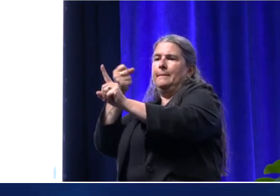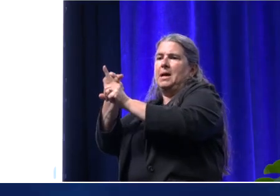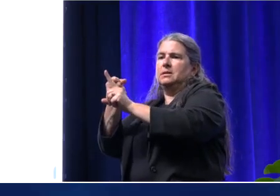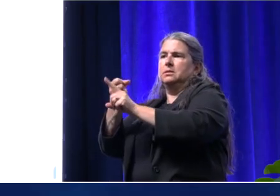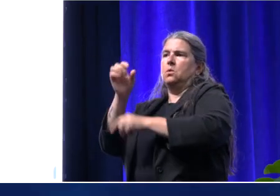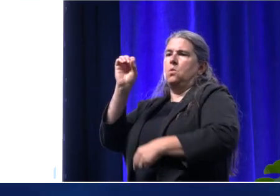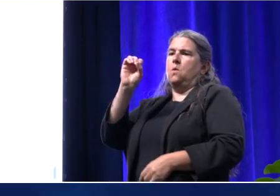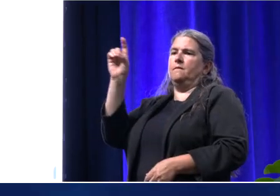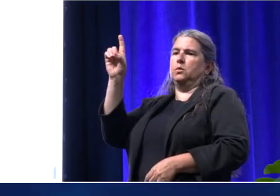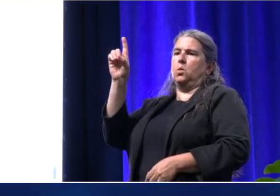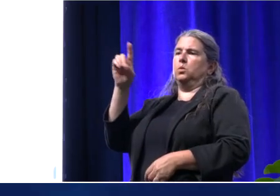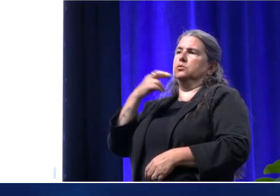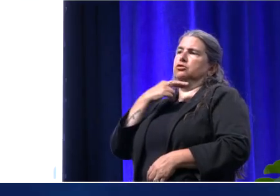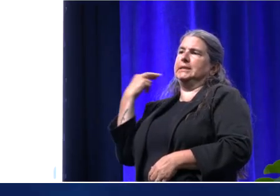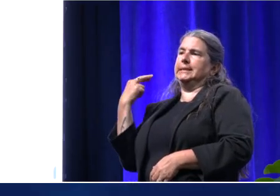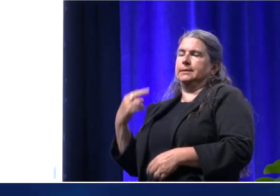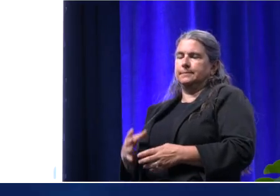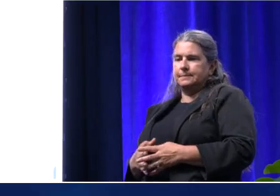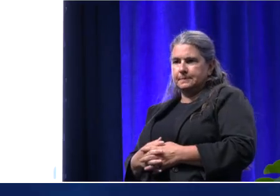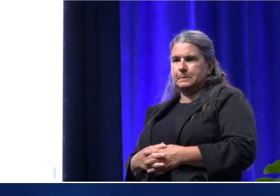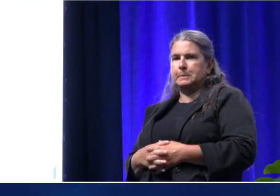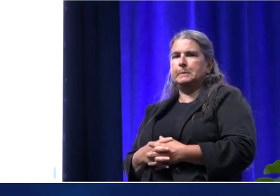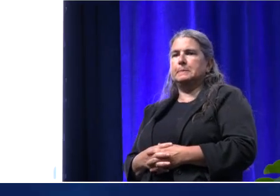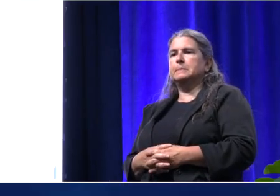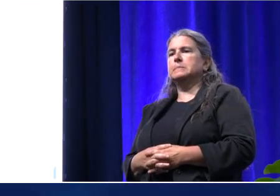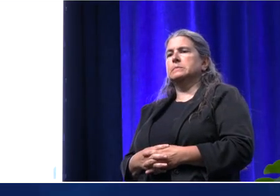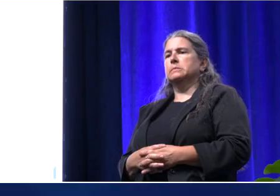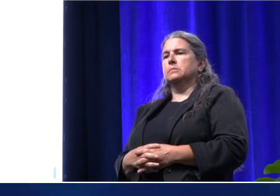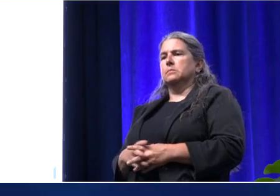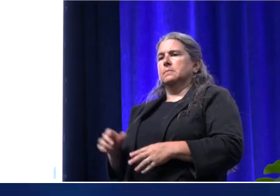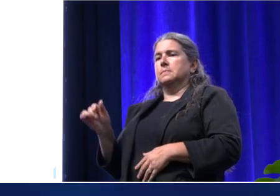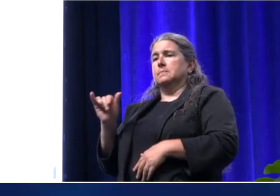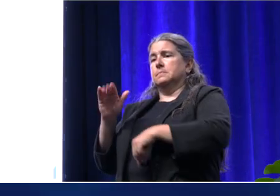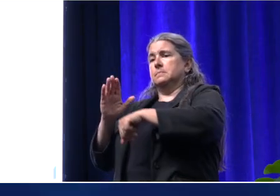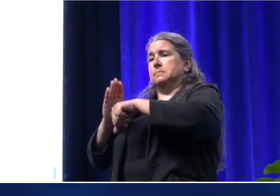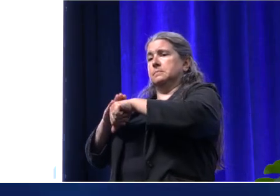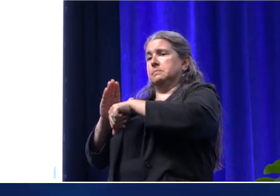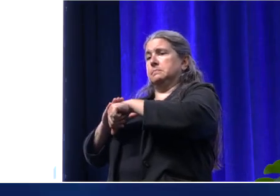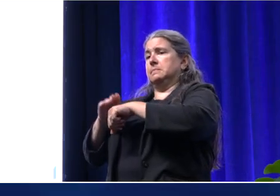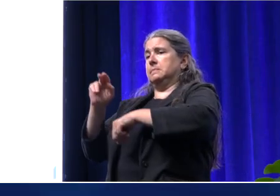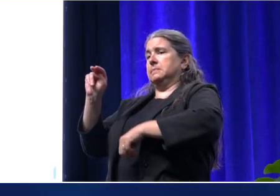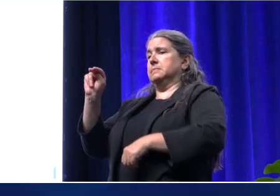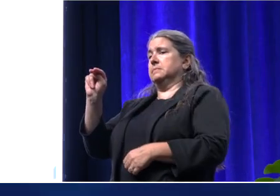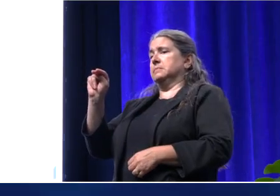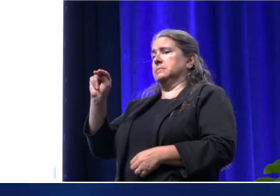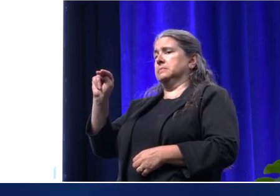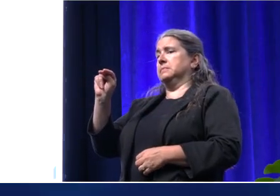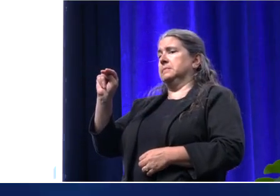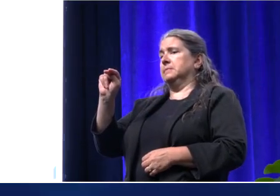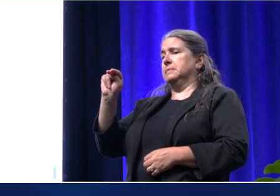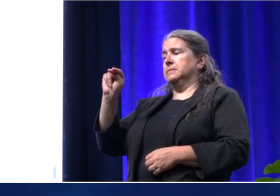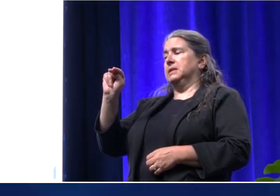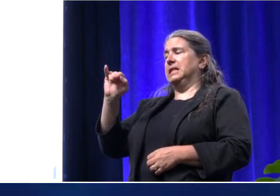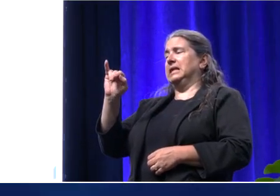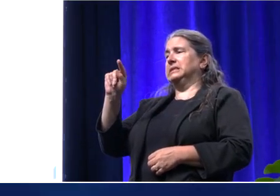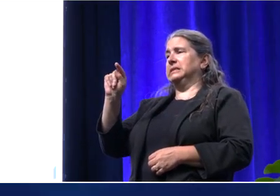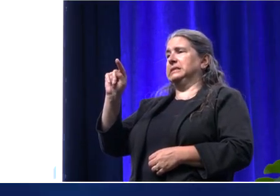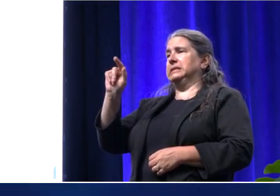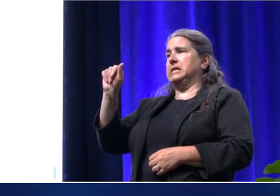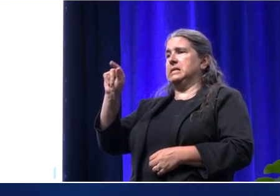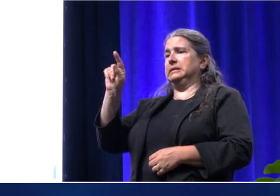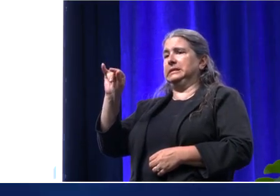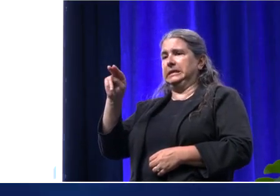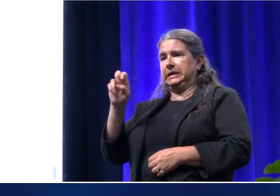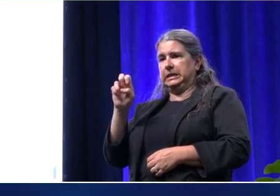The other thing I want you to be aware of is nitazines. So this is a new class of synthetic opioids, which are already in the